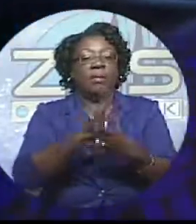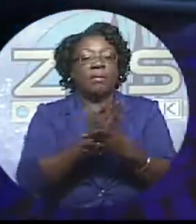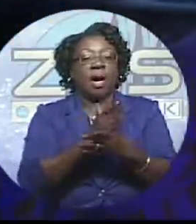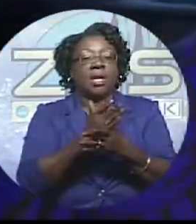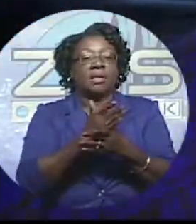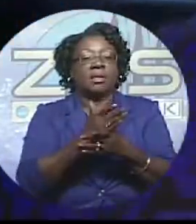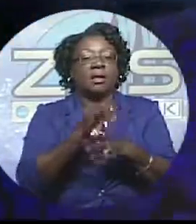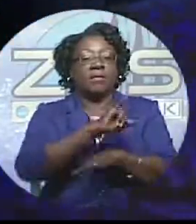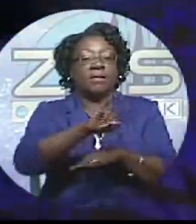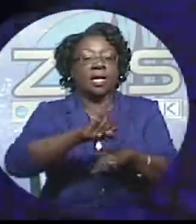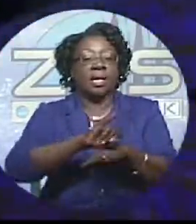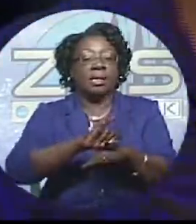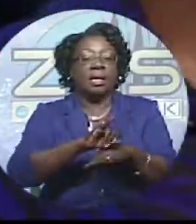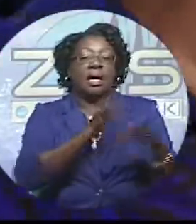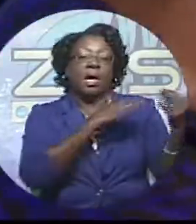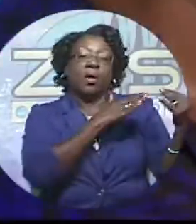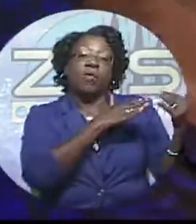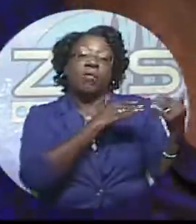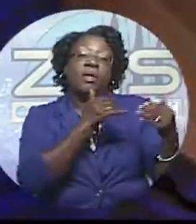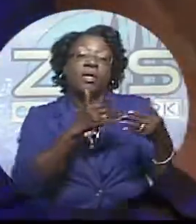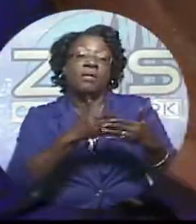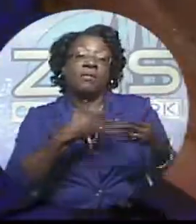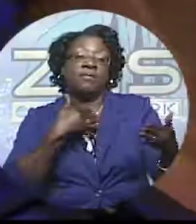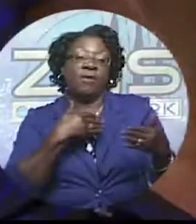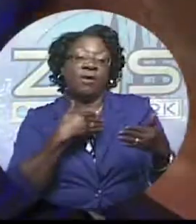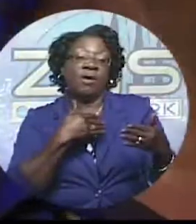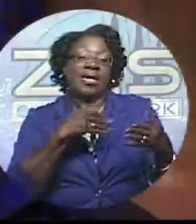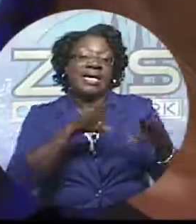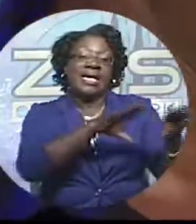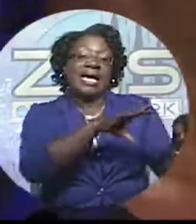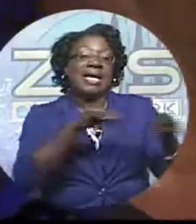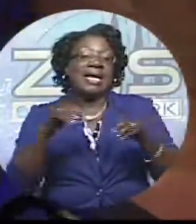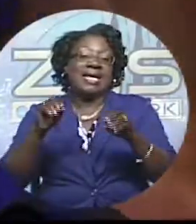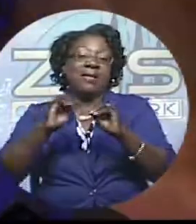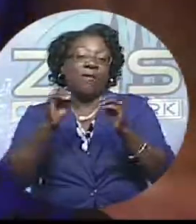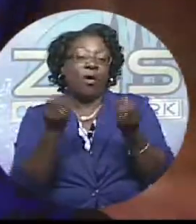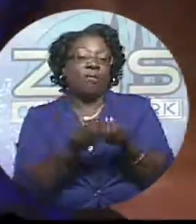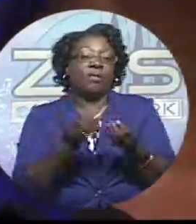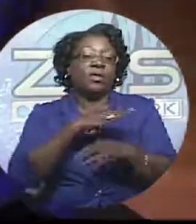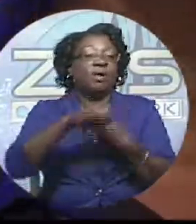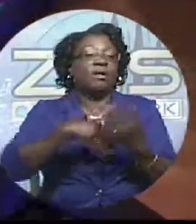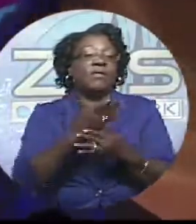and hopefully before I'm to meeting office, all those things will have been happening.